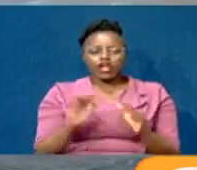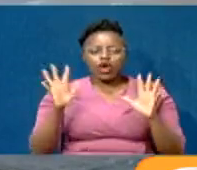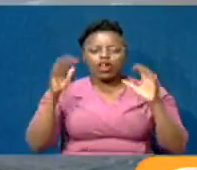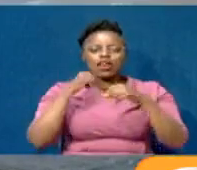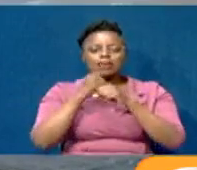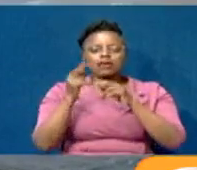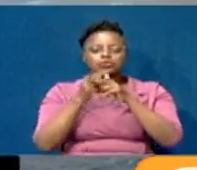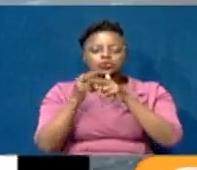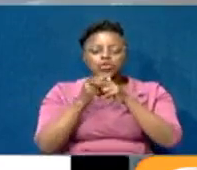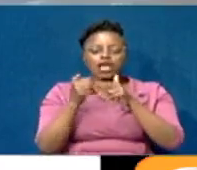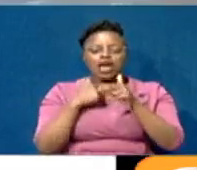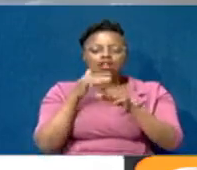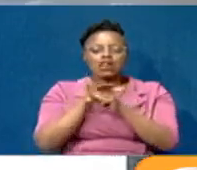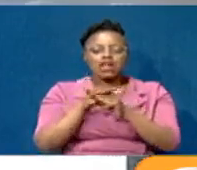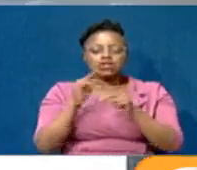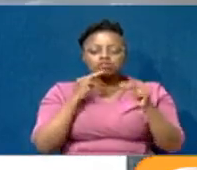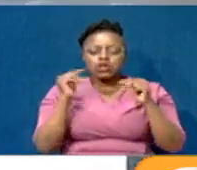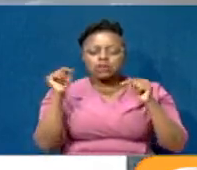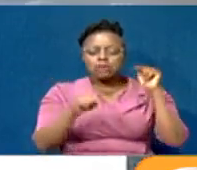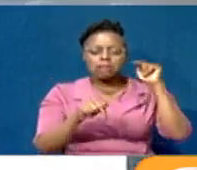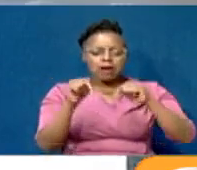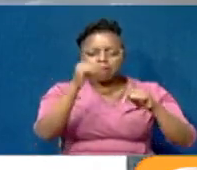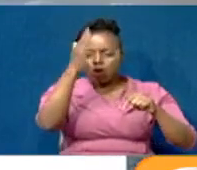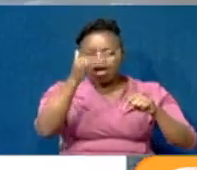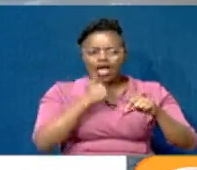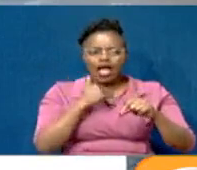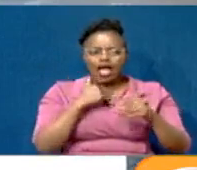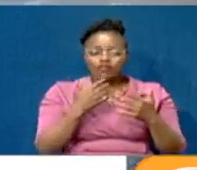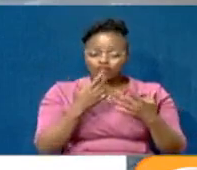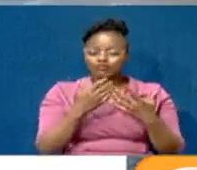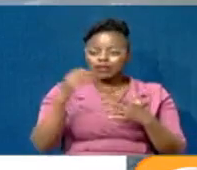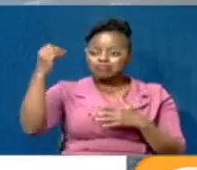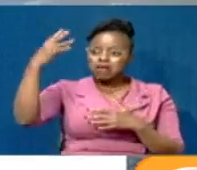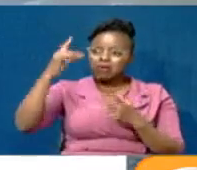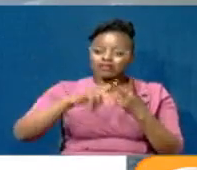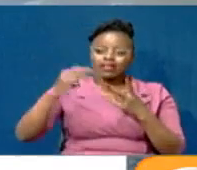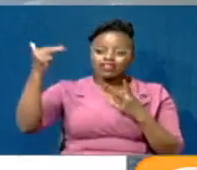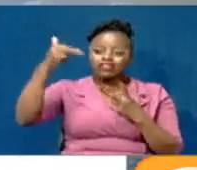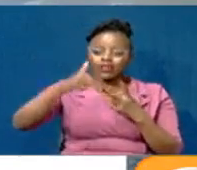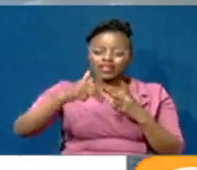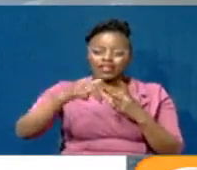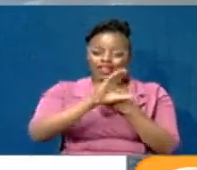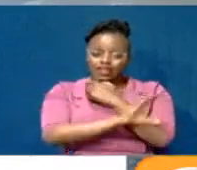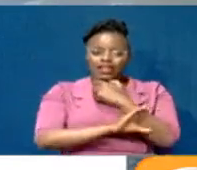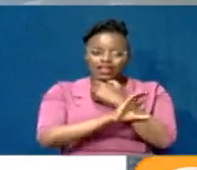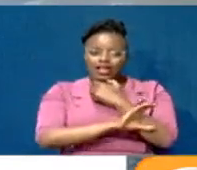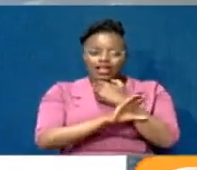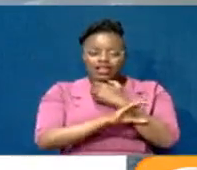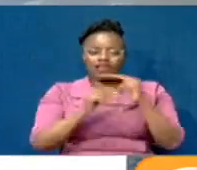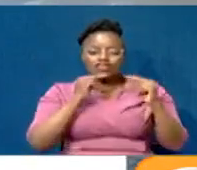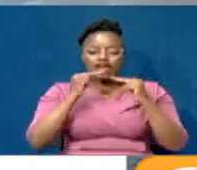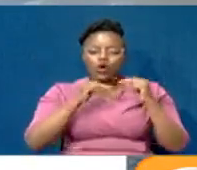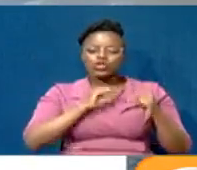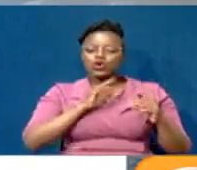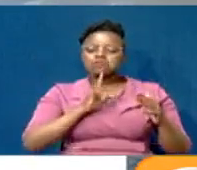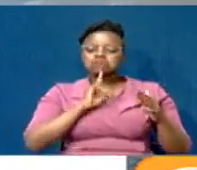Holidaymakers will soon see a hike in hotel rates owing to the rising cost of power and fuel in the country, which hotel owners